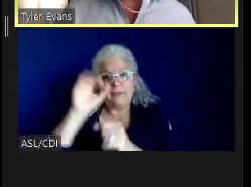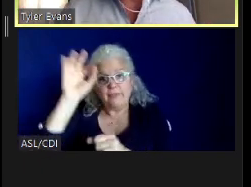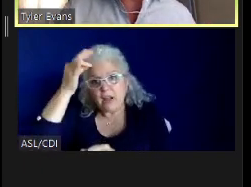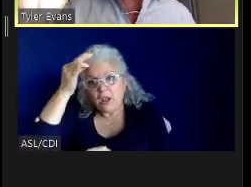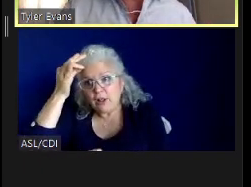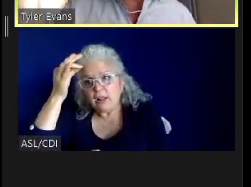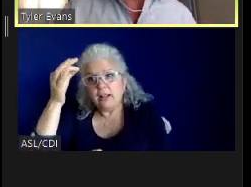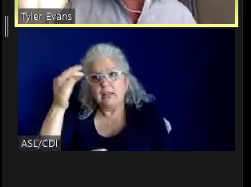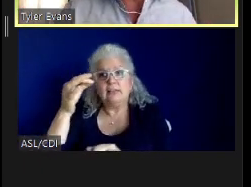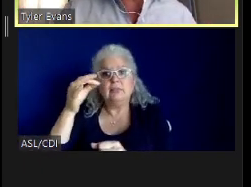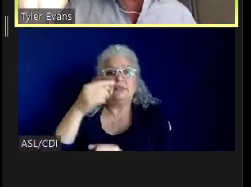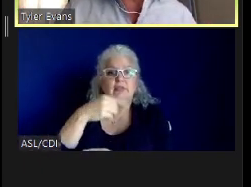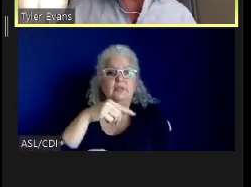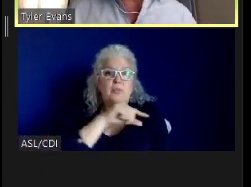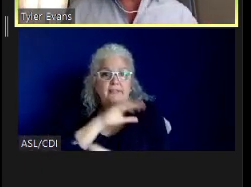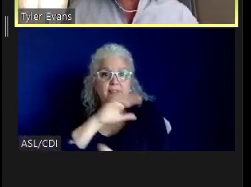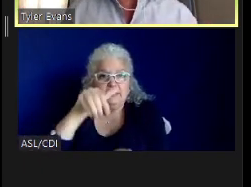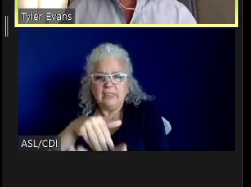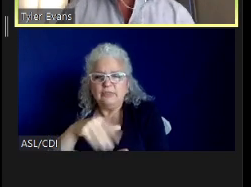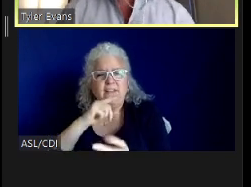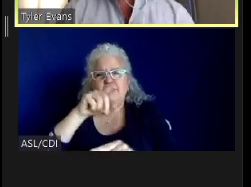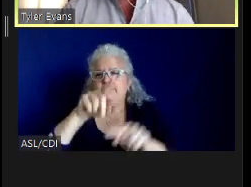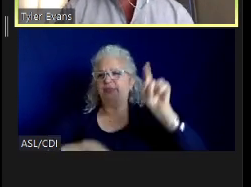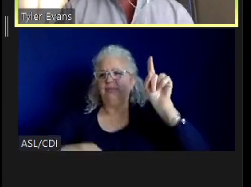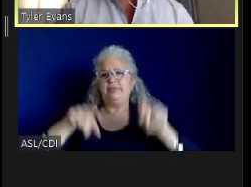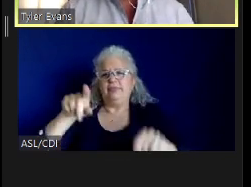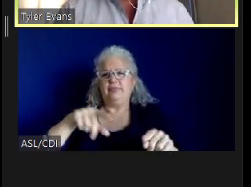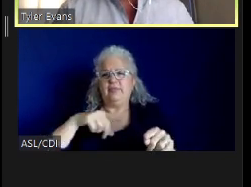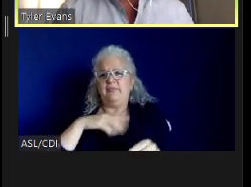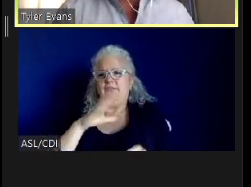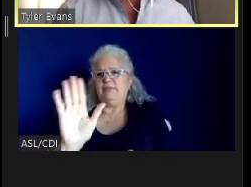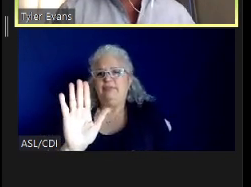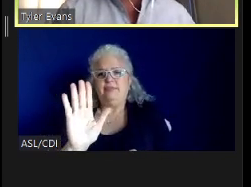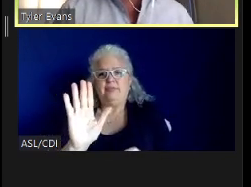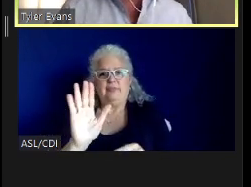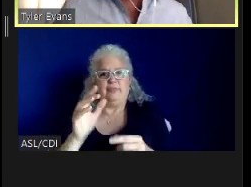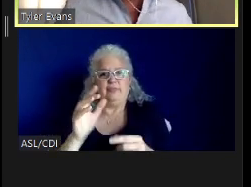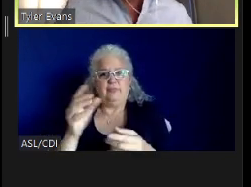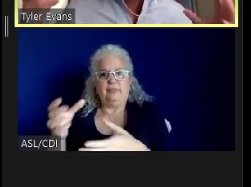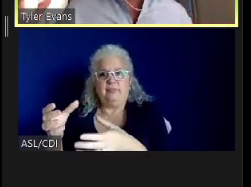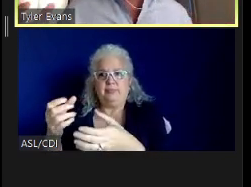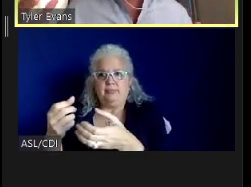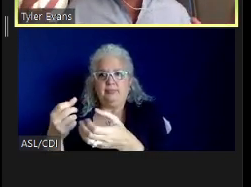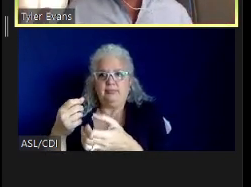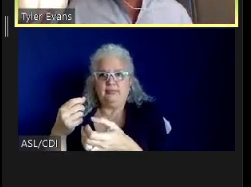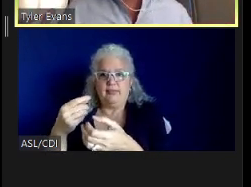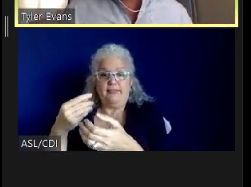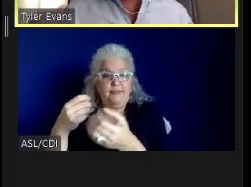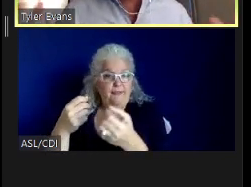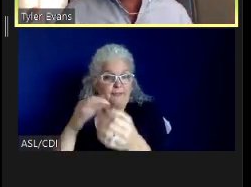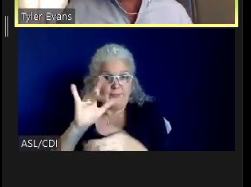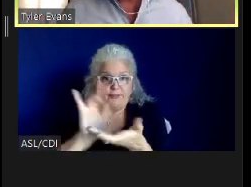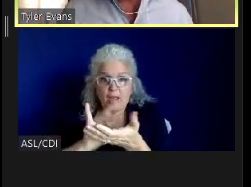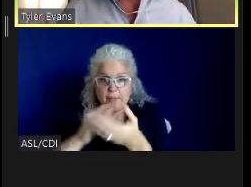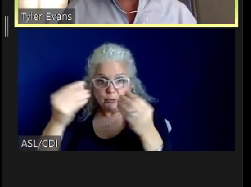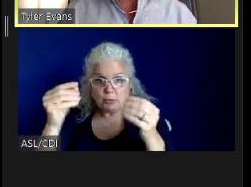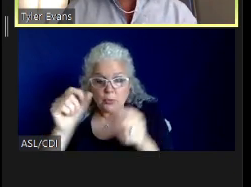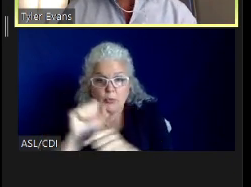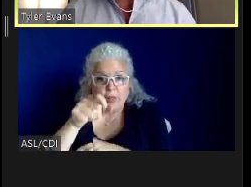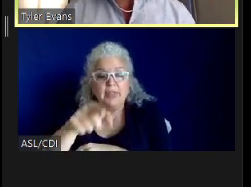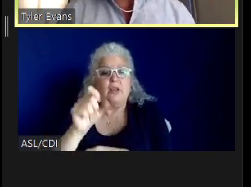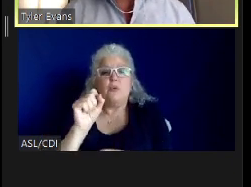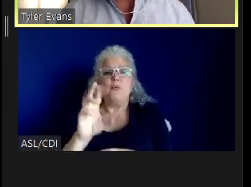be other vendors, potentially pharmacies, etc. To provide as many opportunities as we possibly can